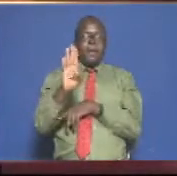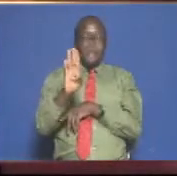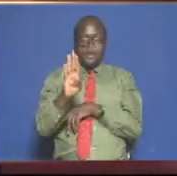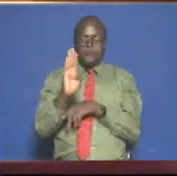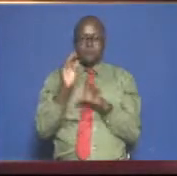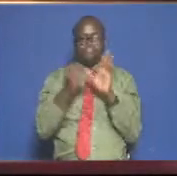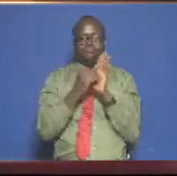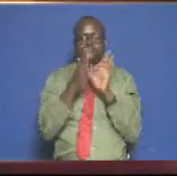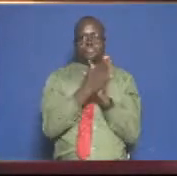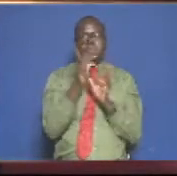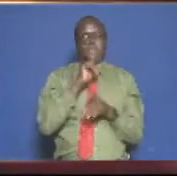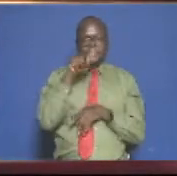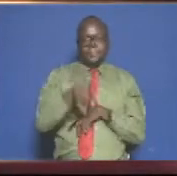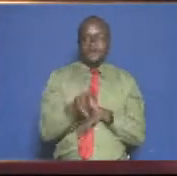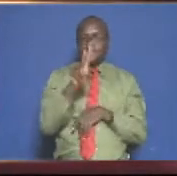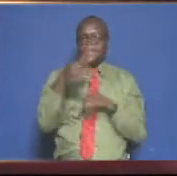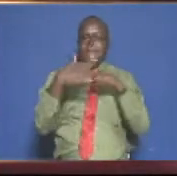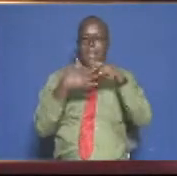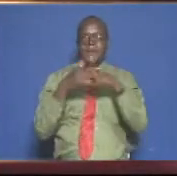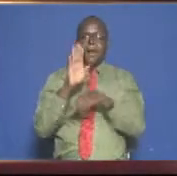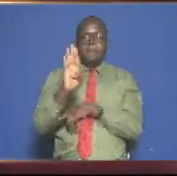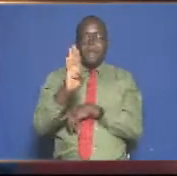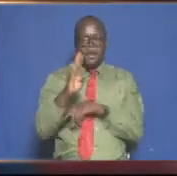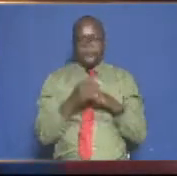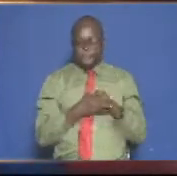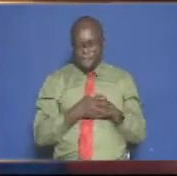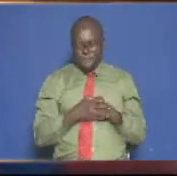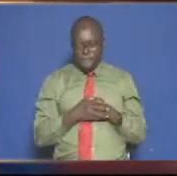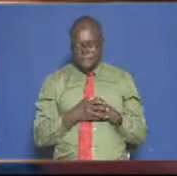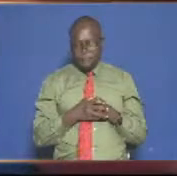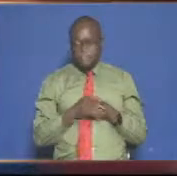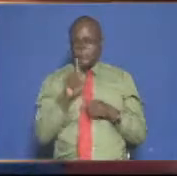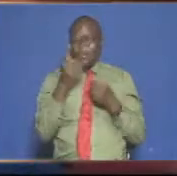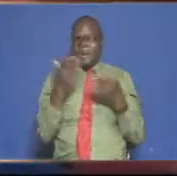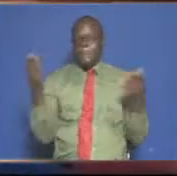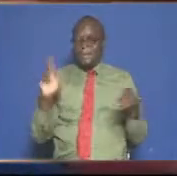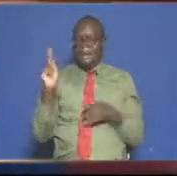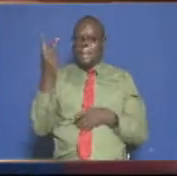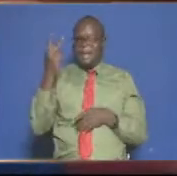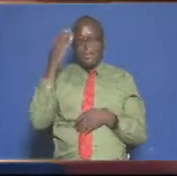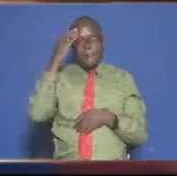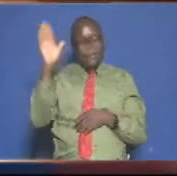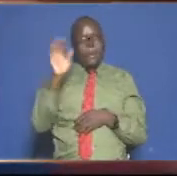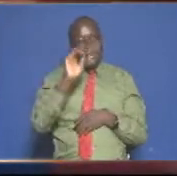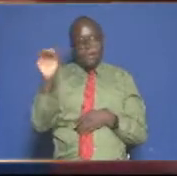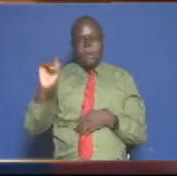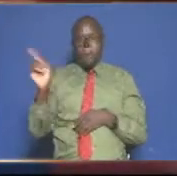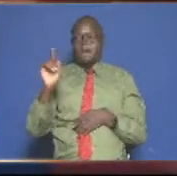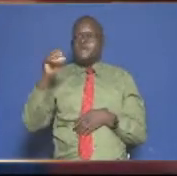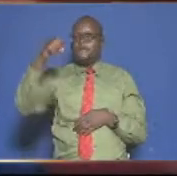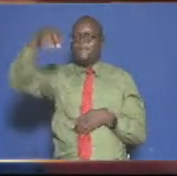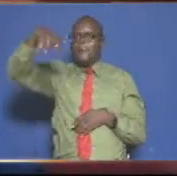document. 29 billion. But Mr. Speaker, one thing that Kenyans don't know, and I want the Minister of Energy to